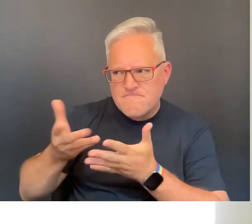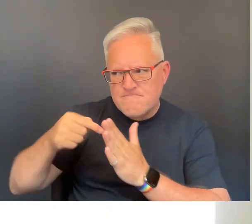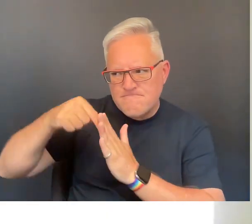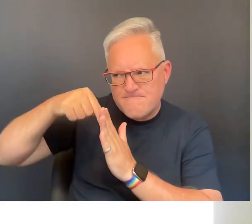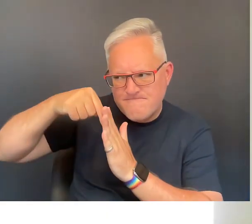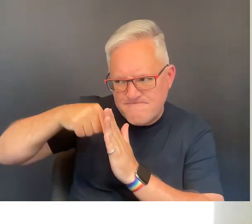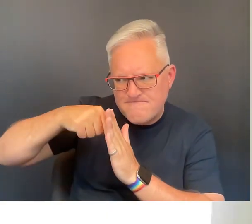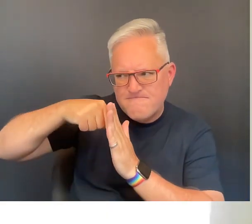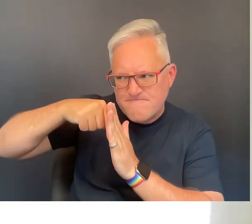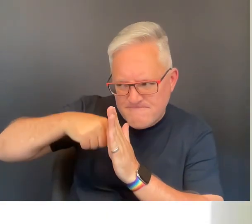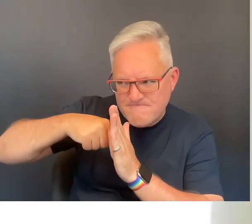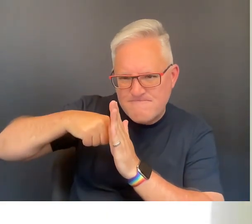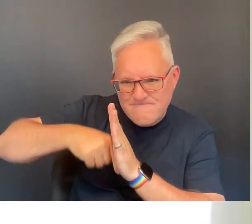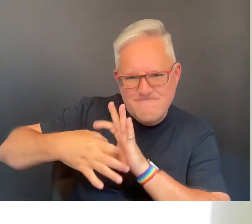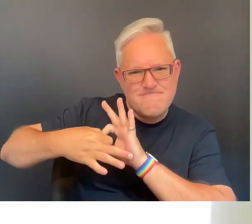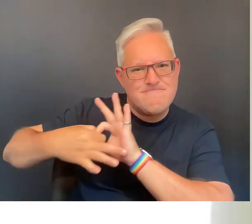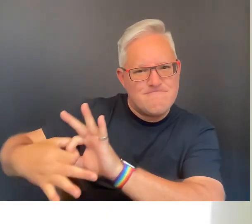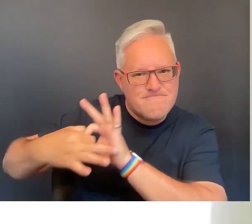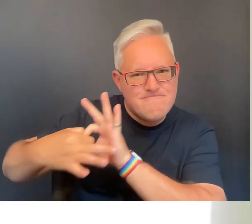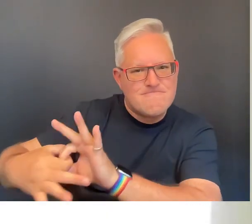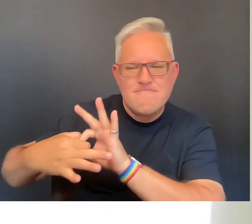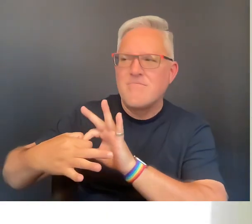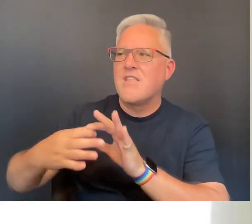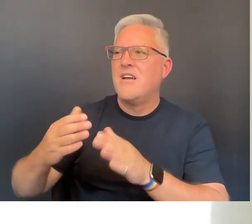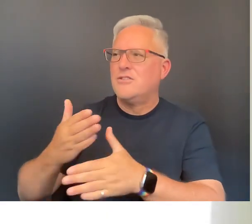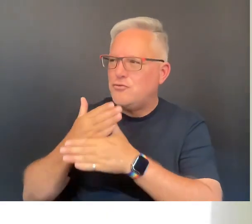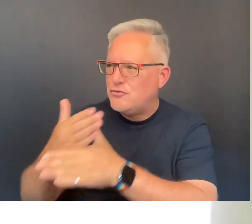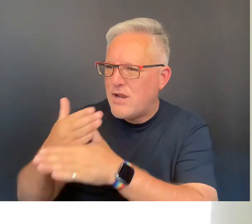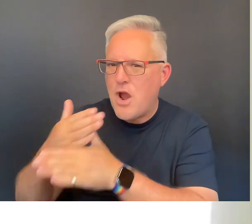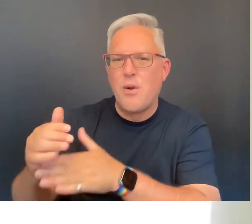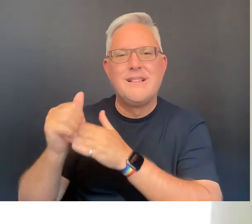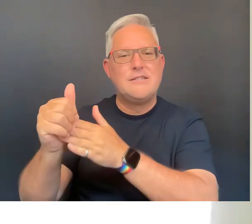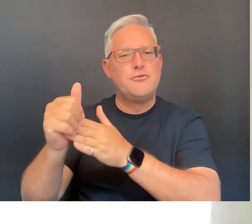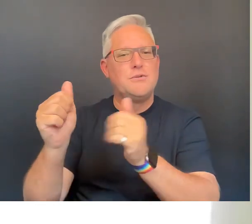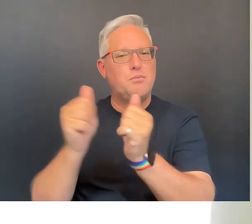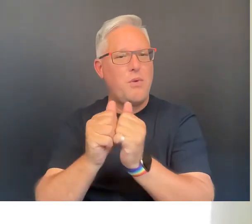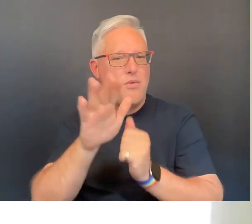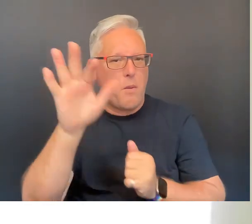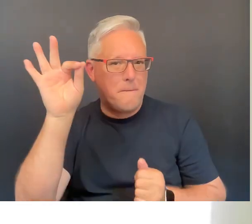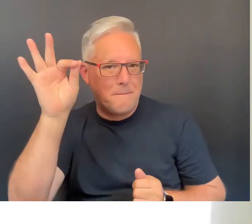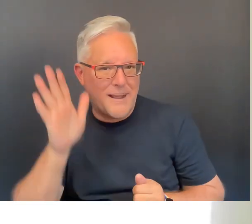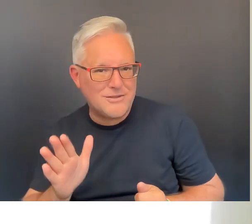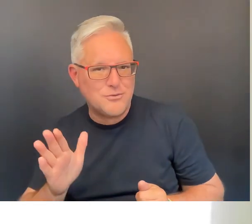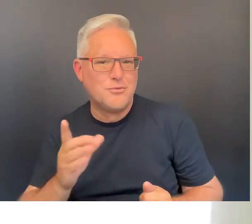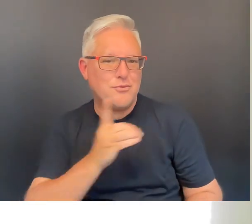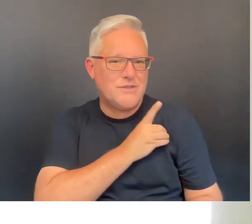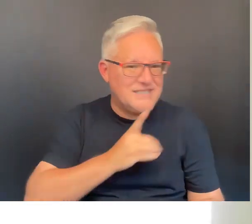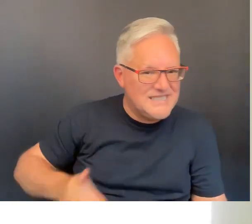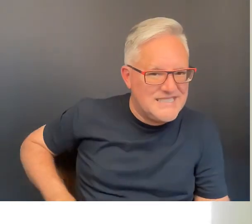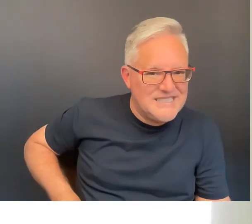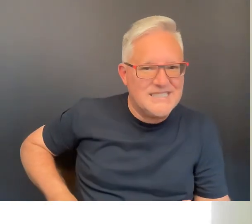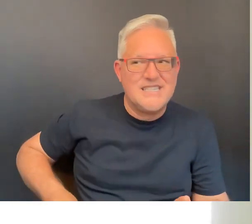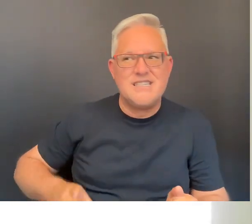the deepening work of shared leadership with your pastors or your deacons, with your